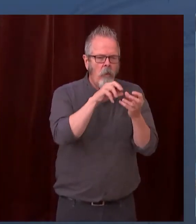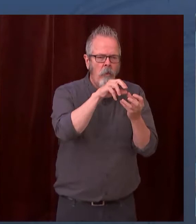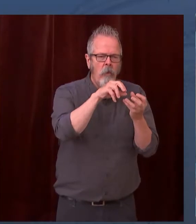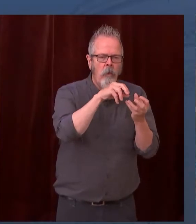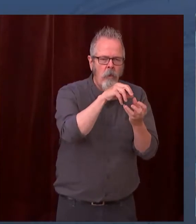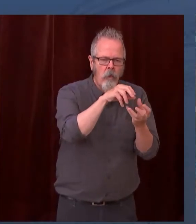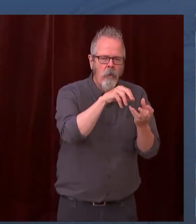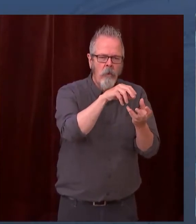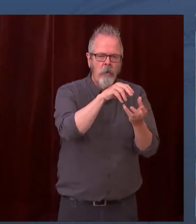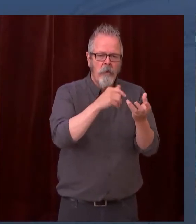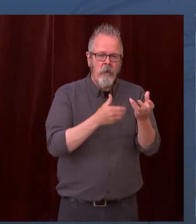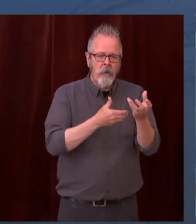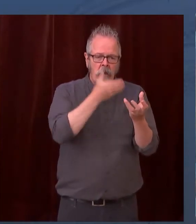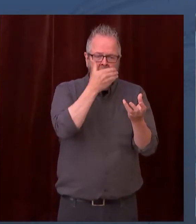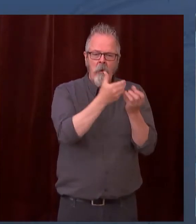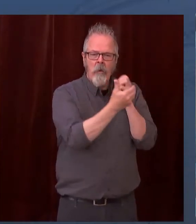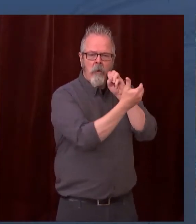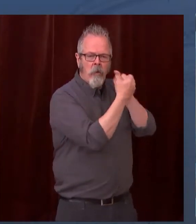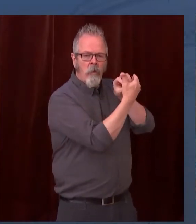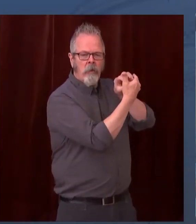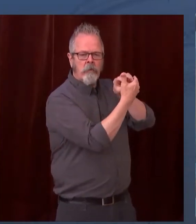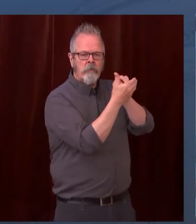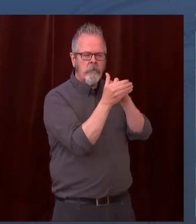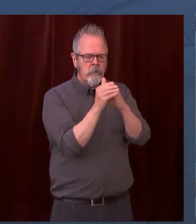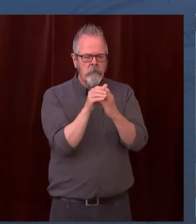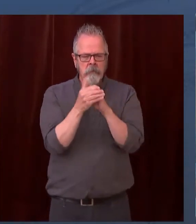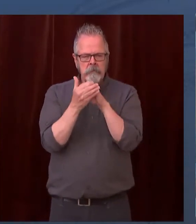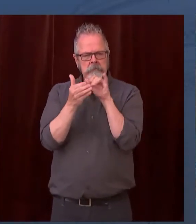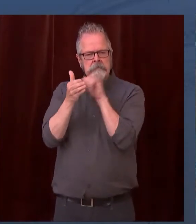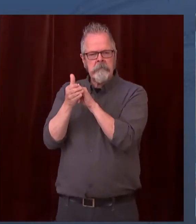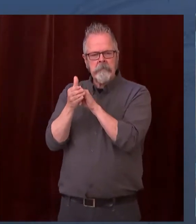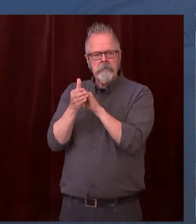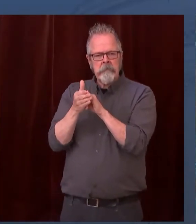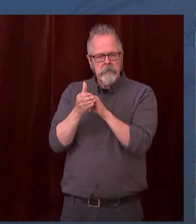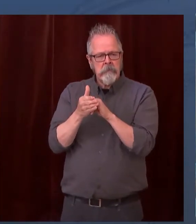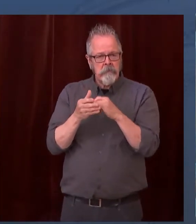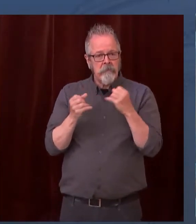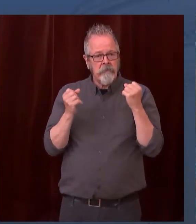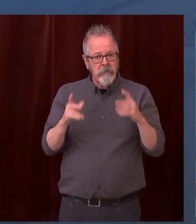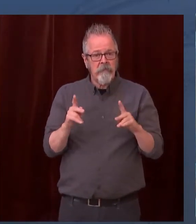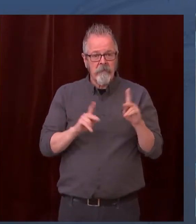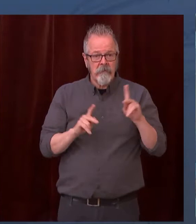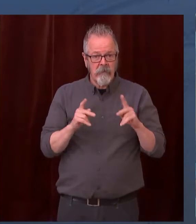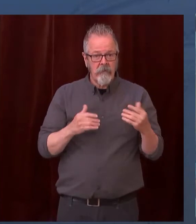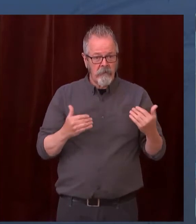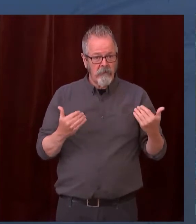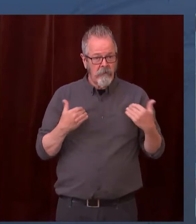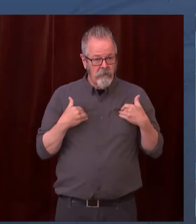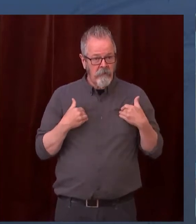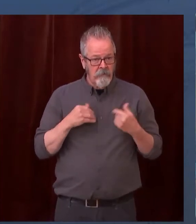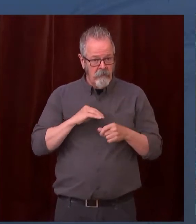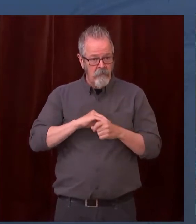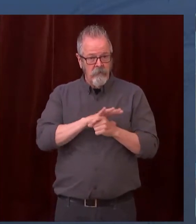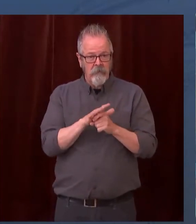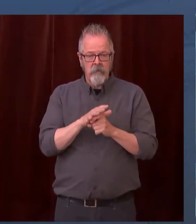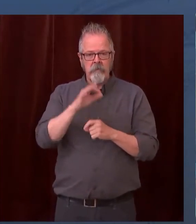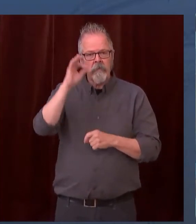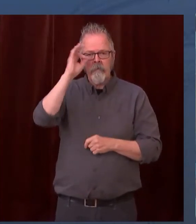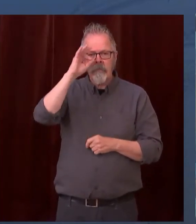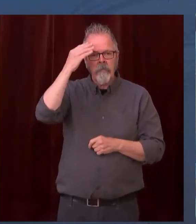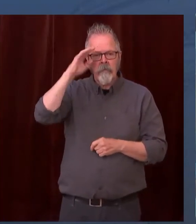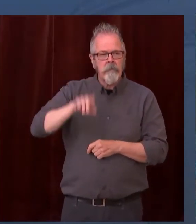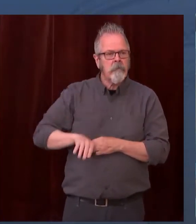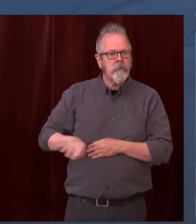symptoms. And that is why face coverings just continue to be such a critical tool that we can use to slow the spread of this